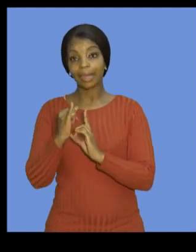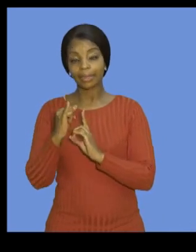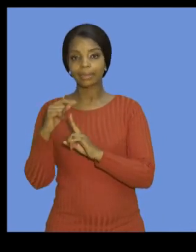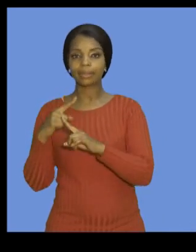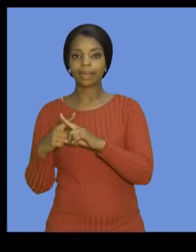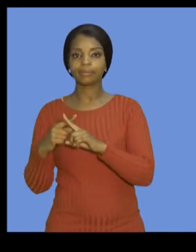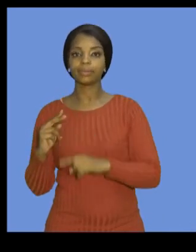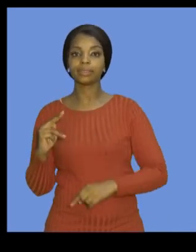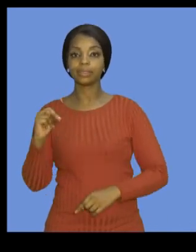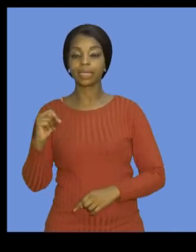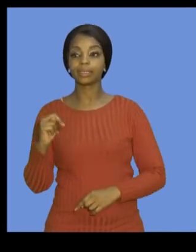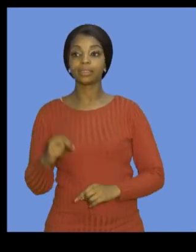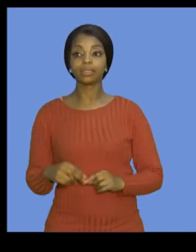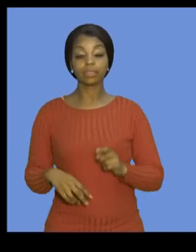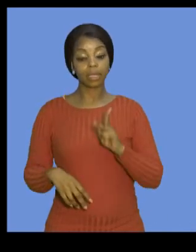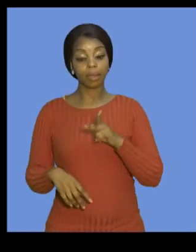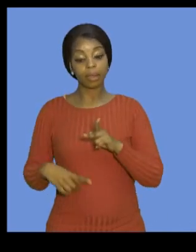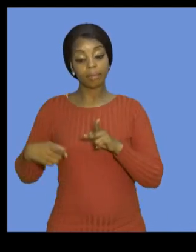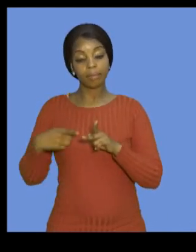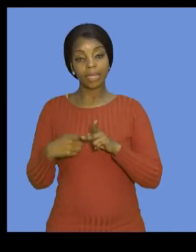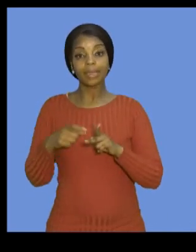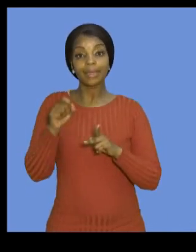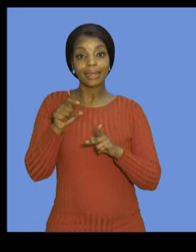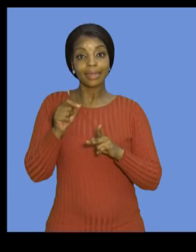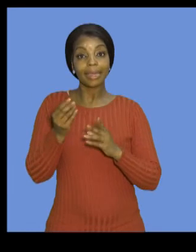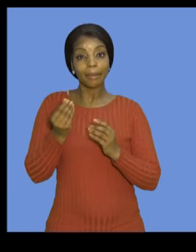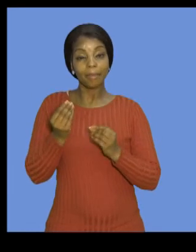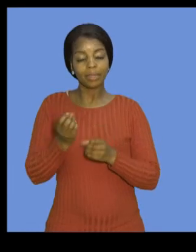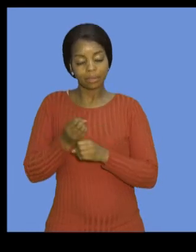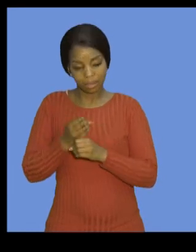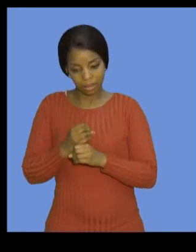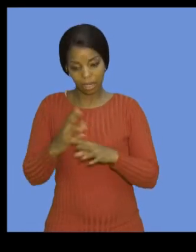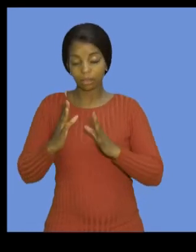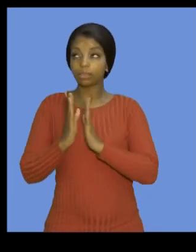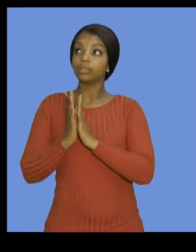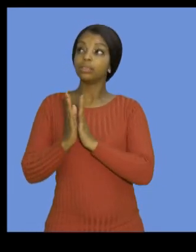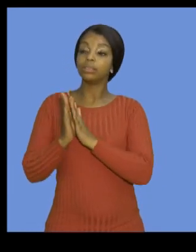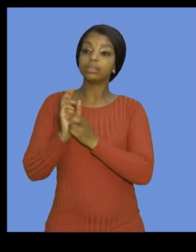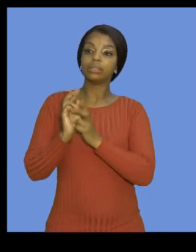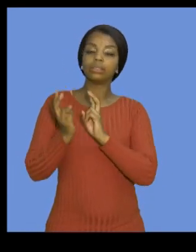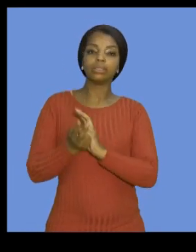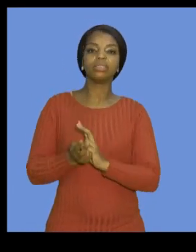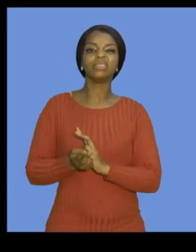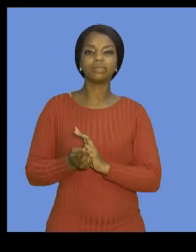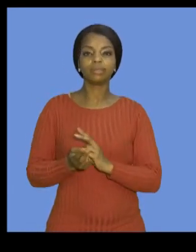N. My P here, which is the initial debt that this person took, which is Maria, it will be